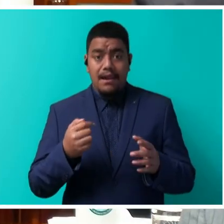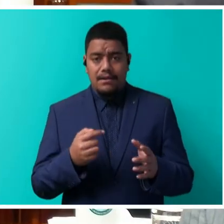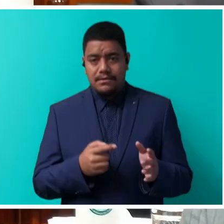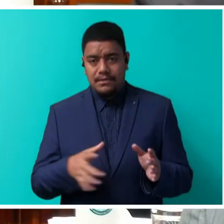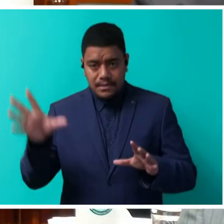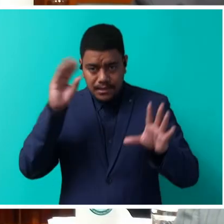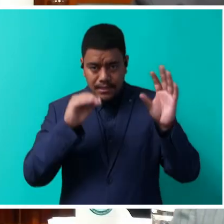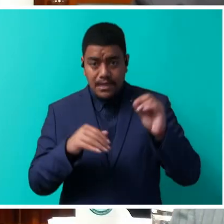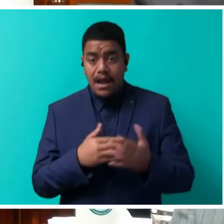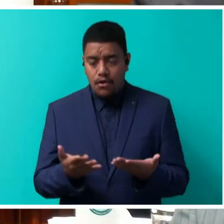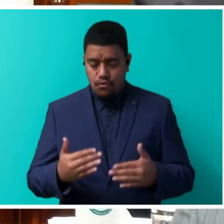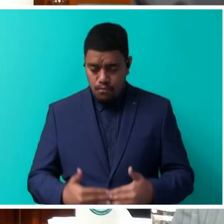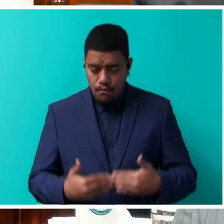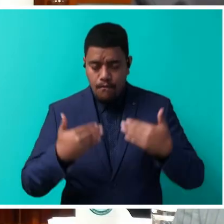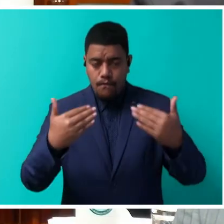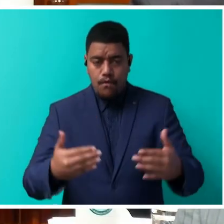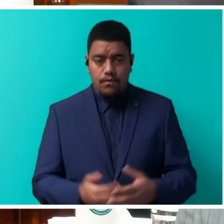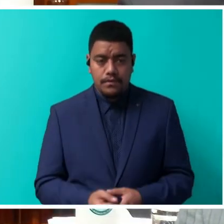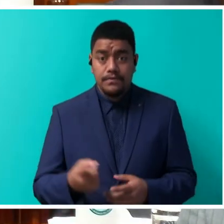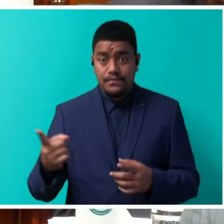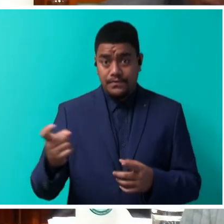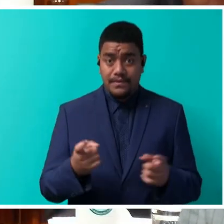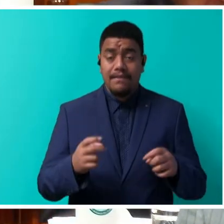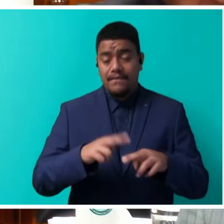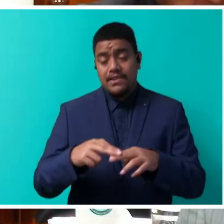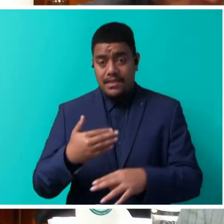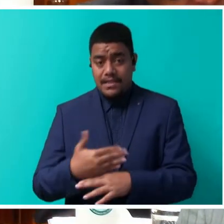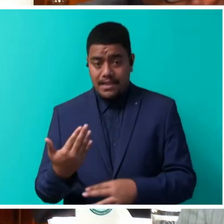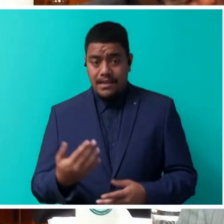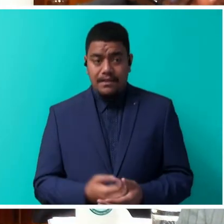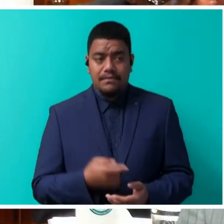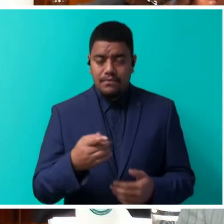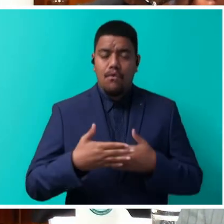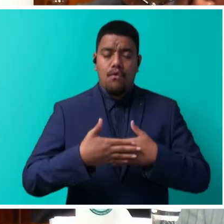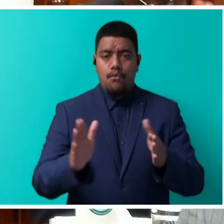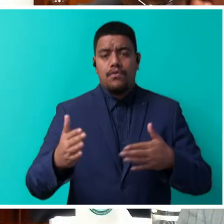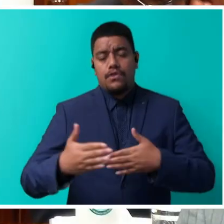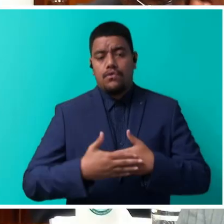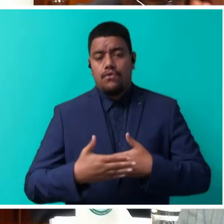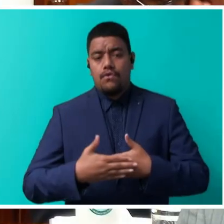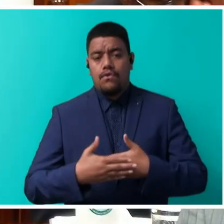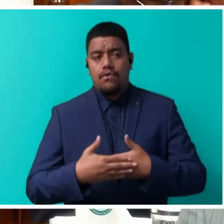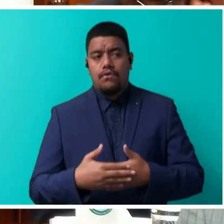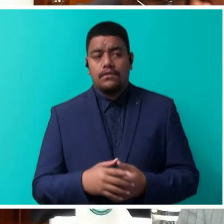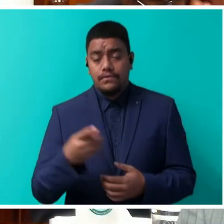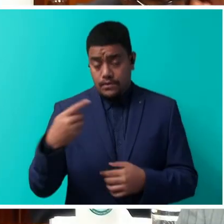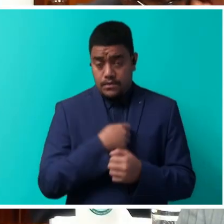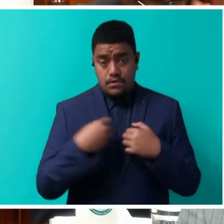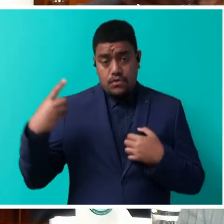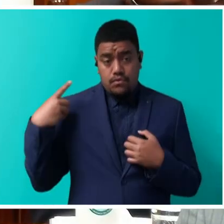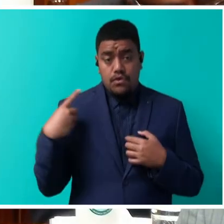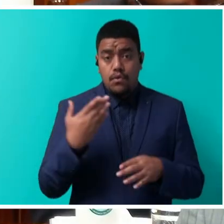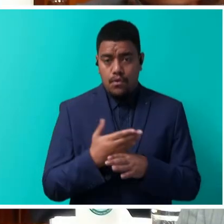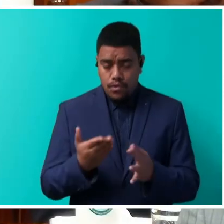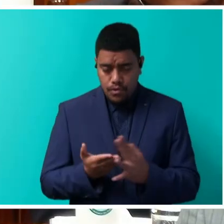ourselves. Invitations for Fiji Day and similar events simply open the door. It is our duty to walk through that